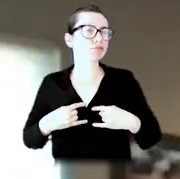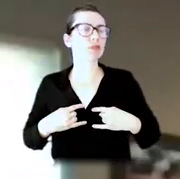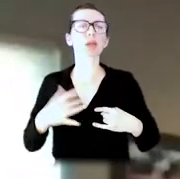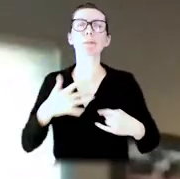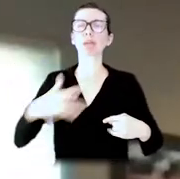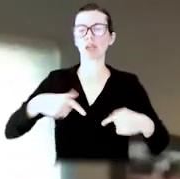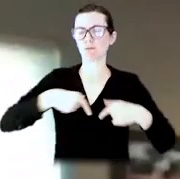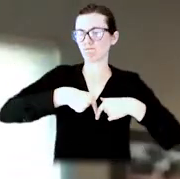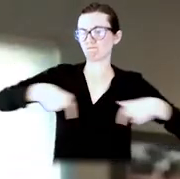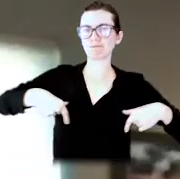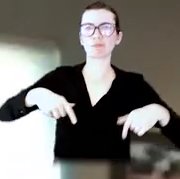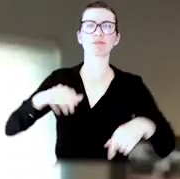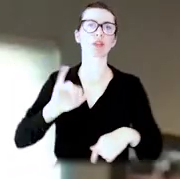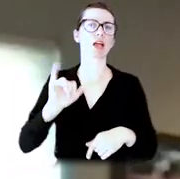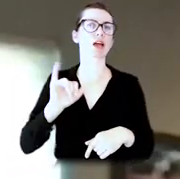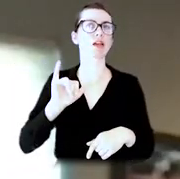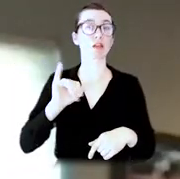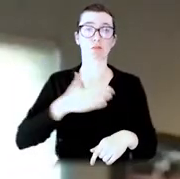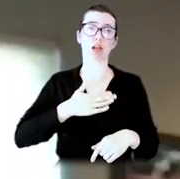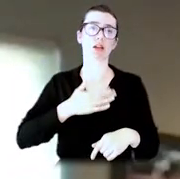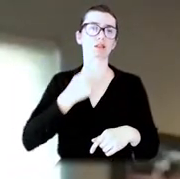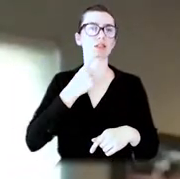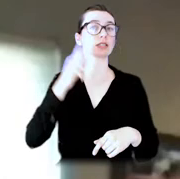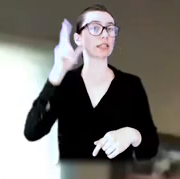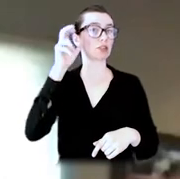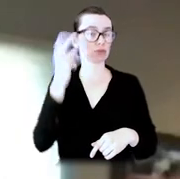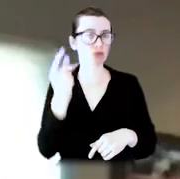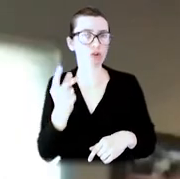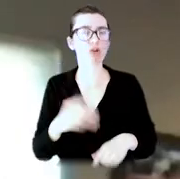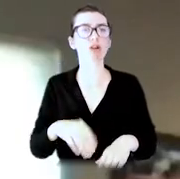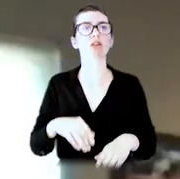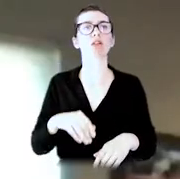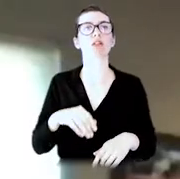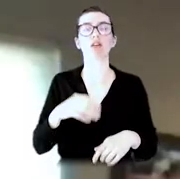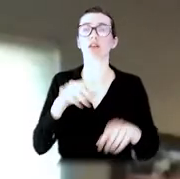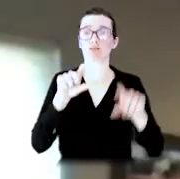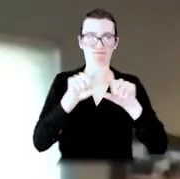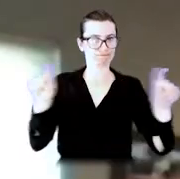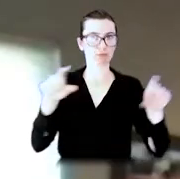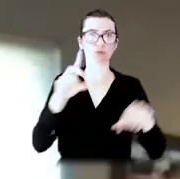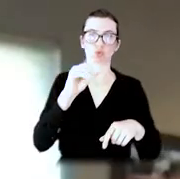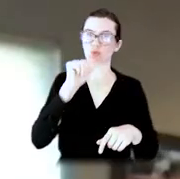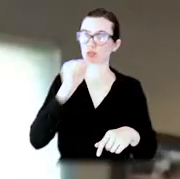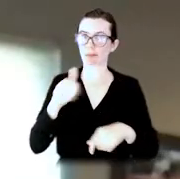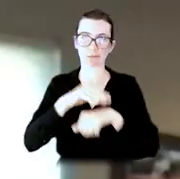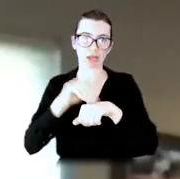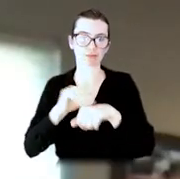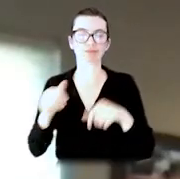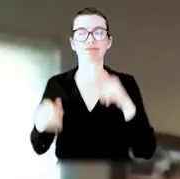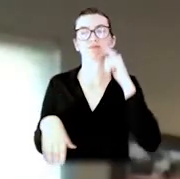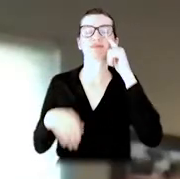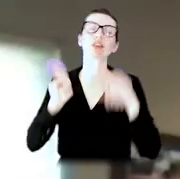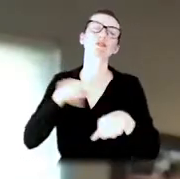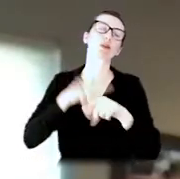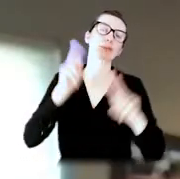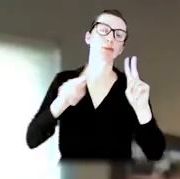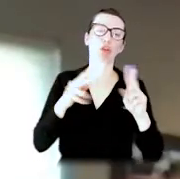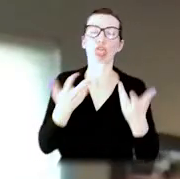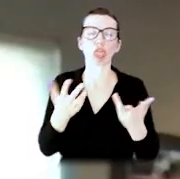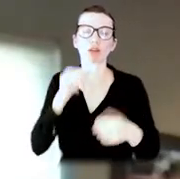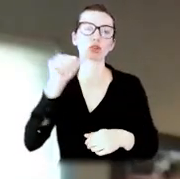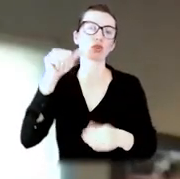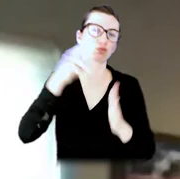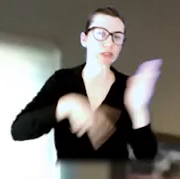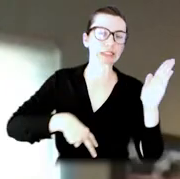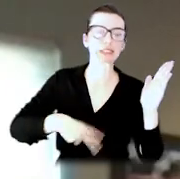something, like mine says hearing dog. It also said ask to pet. Of course, a lot of people don't read it or just,